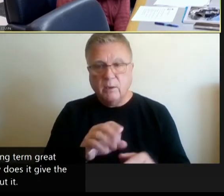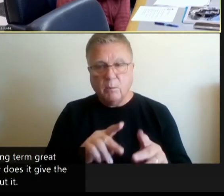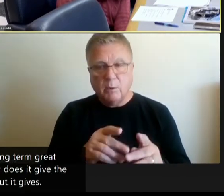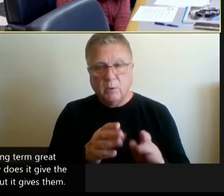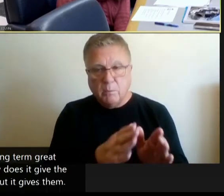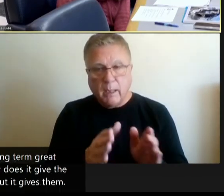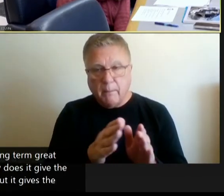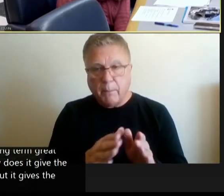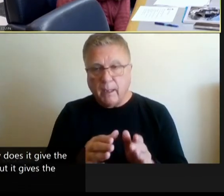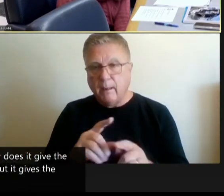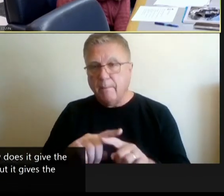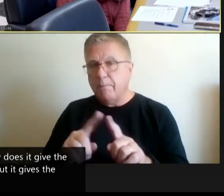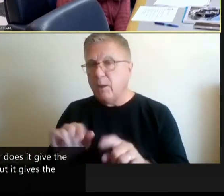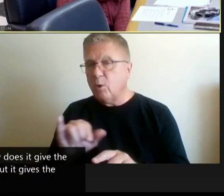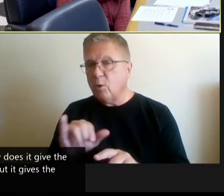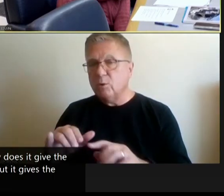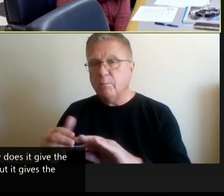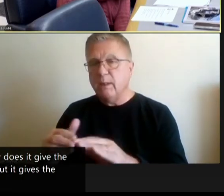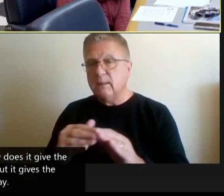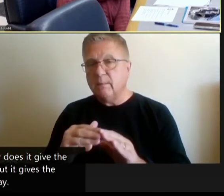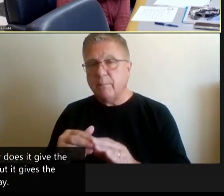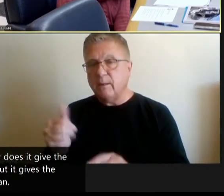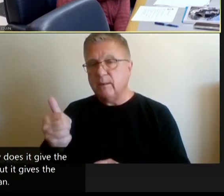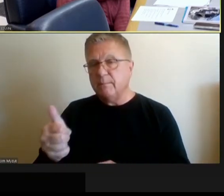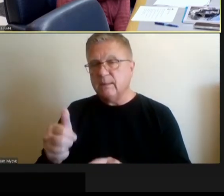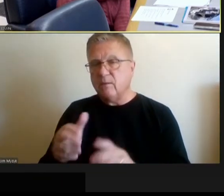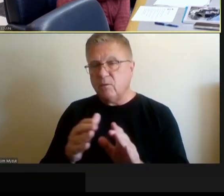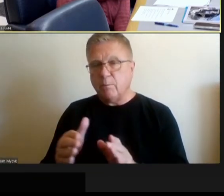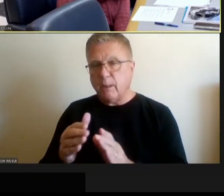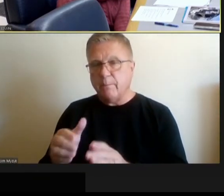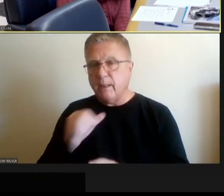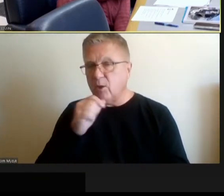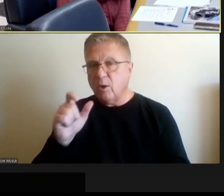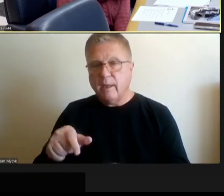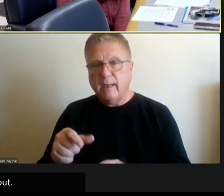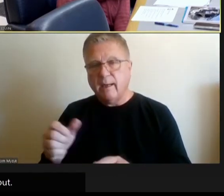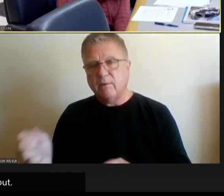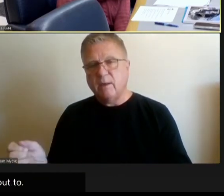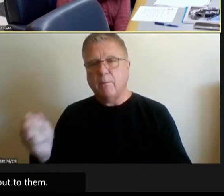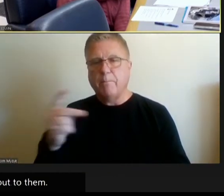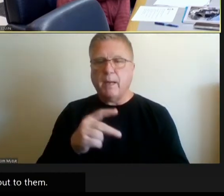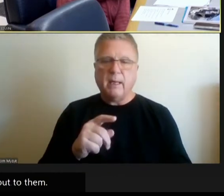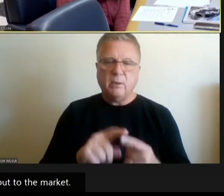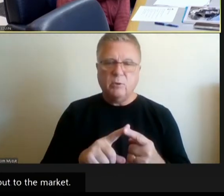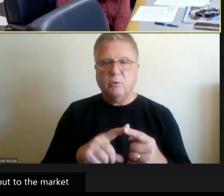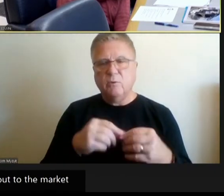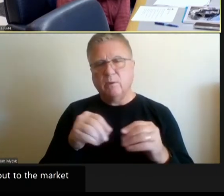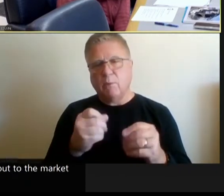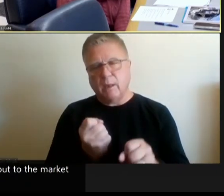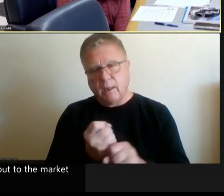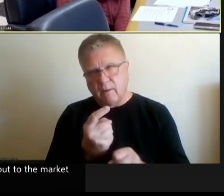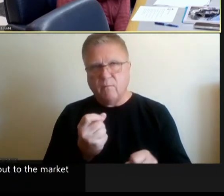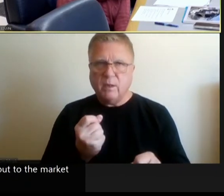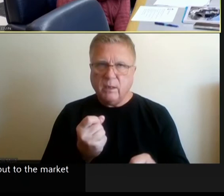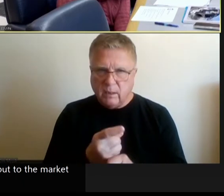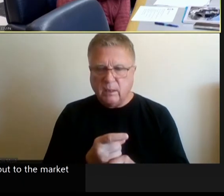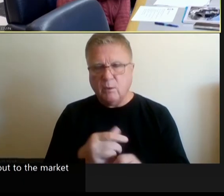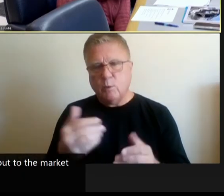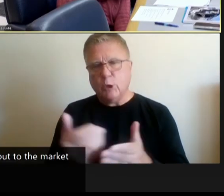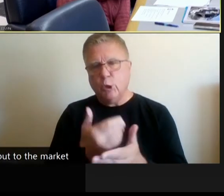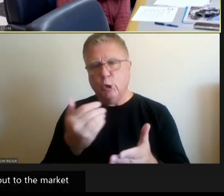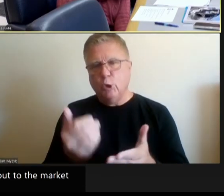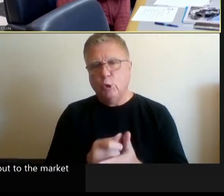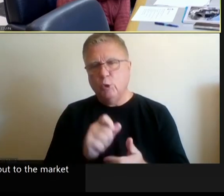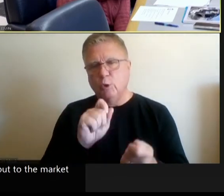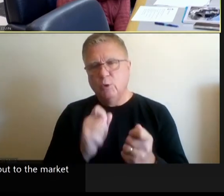the municipalities the opportunity to plan, and we're not having to come back out to the market every year with a new